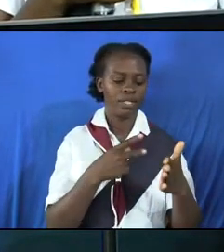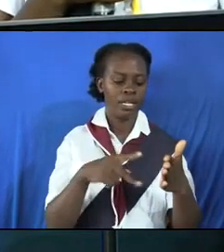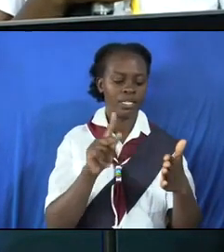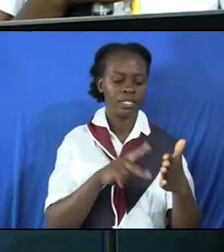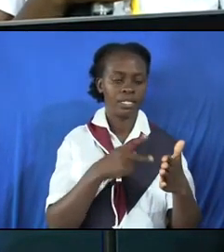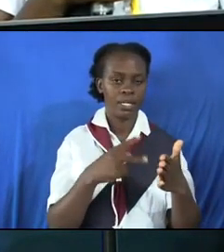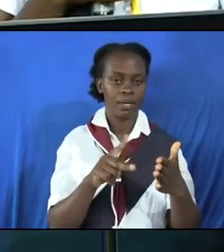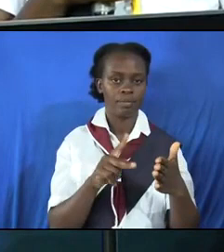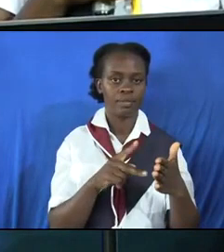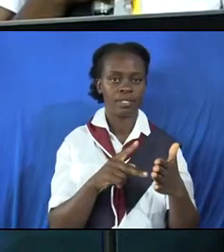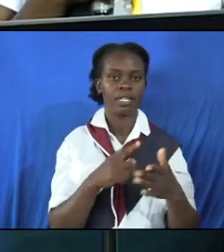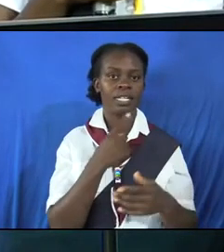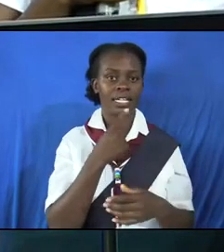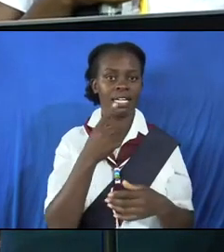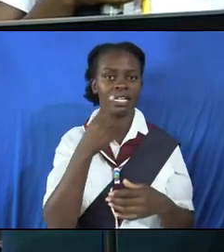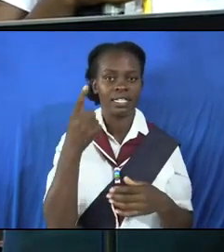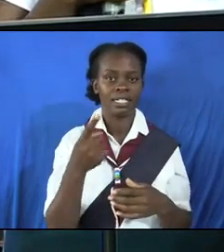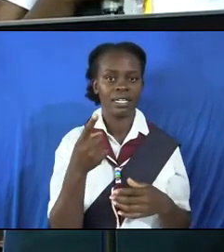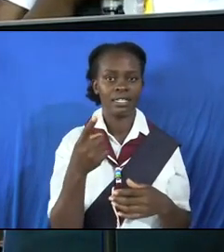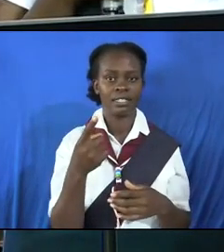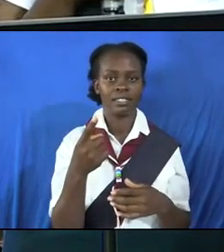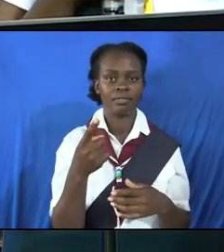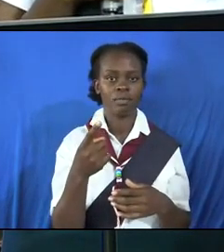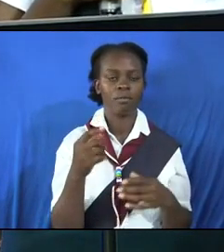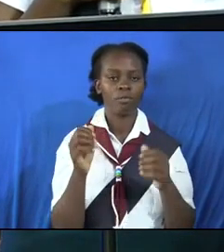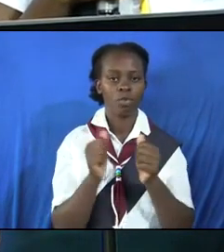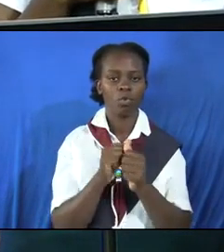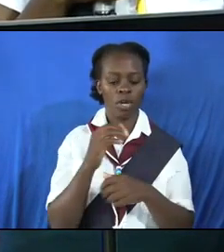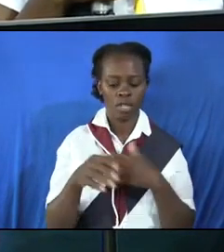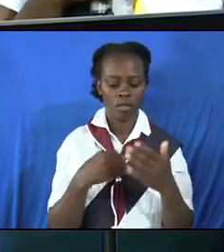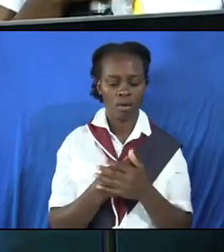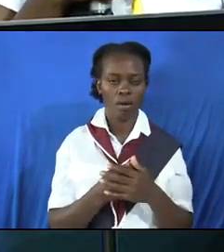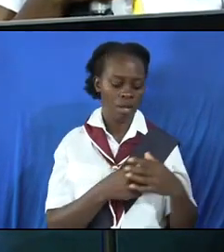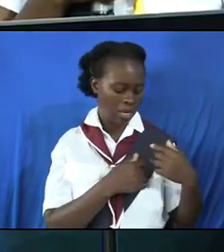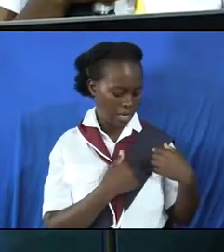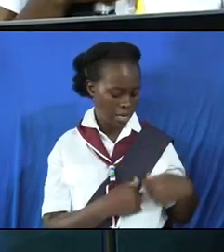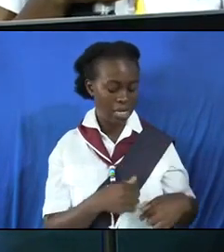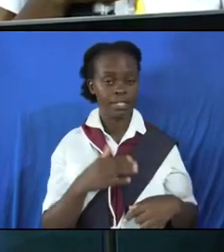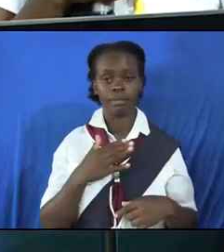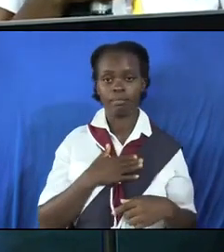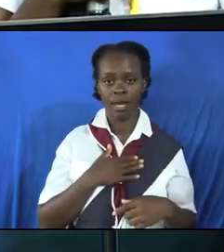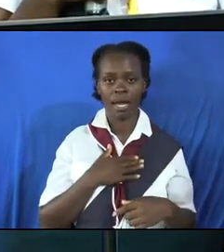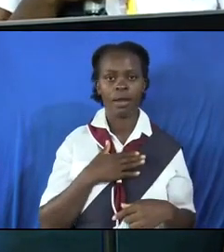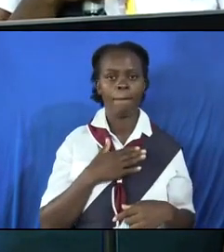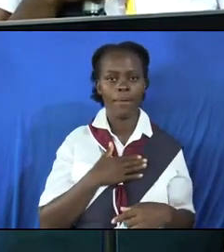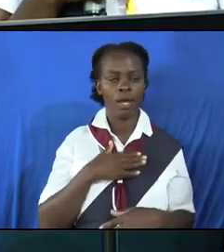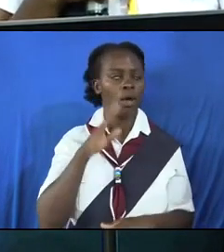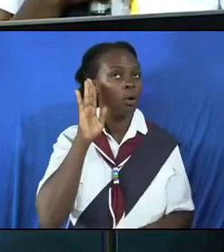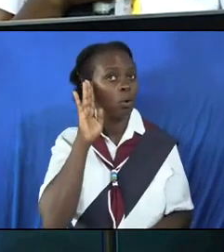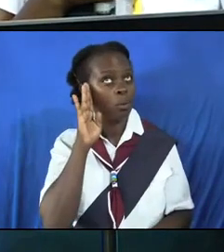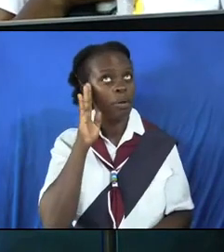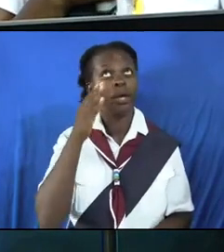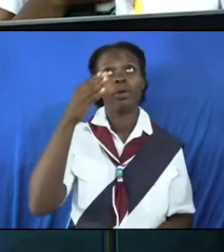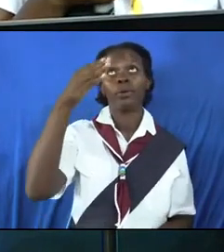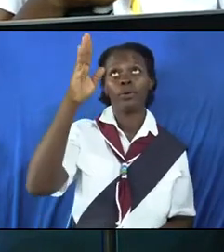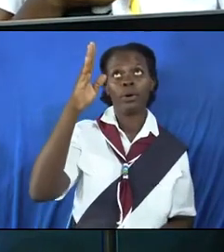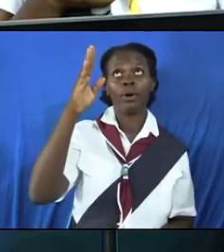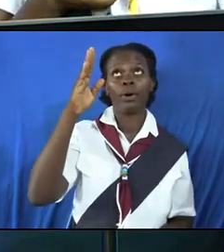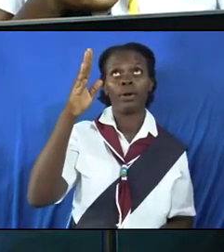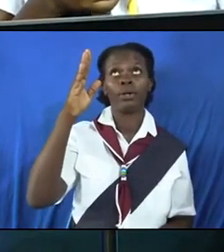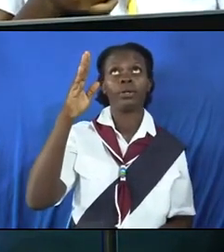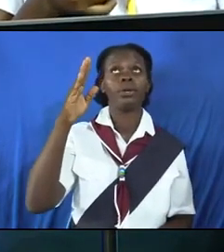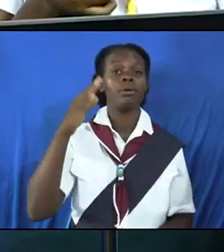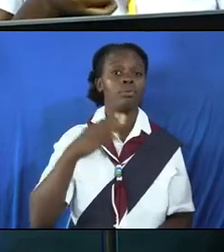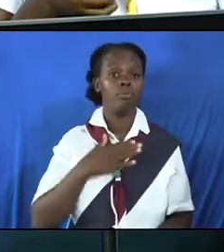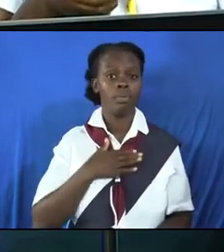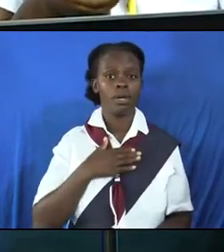11, it says, with all my heart, I try to obey you. God, don't let me